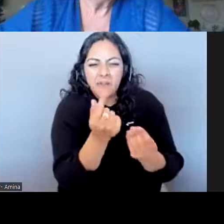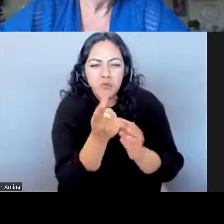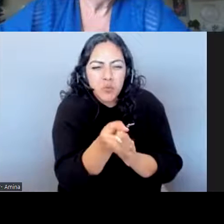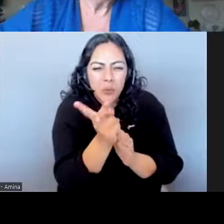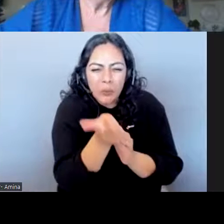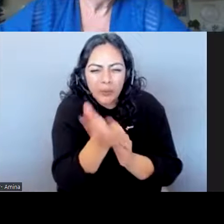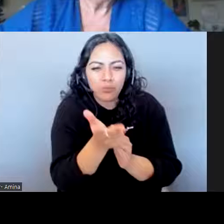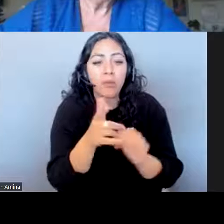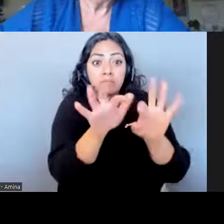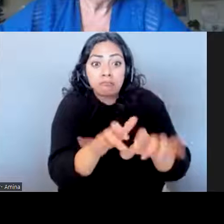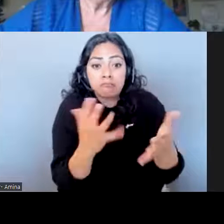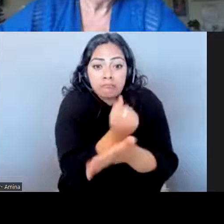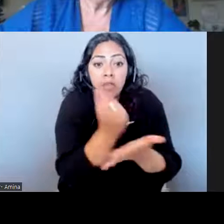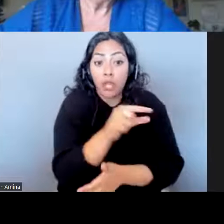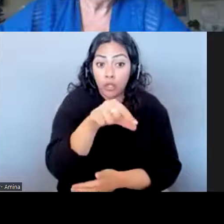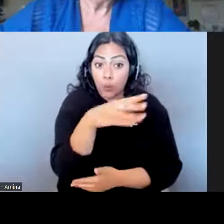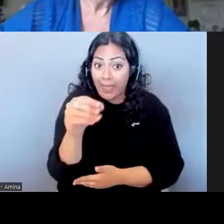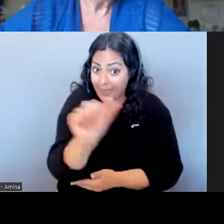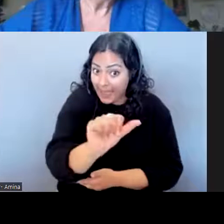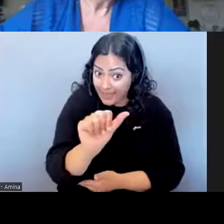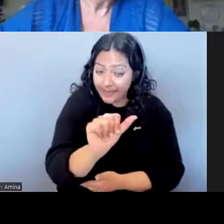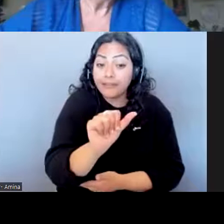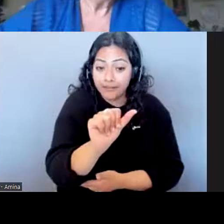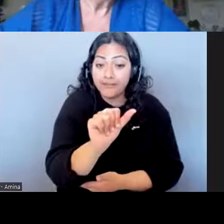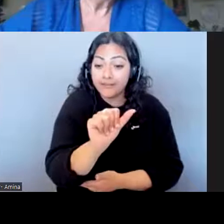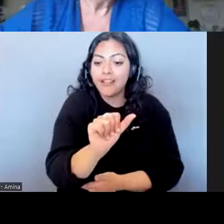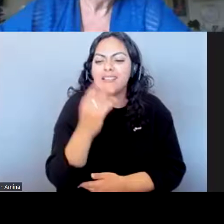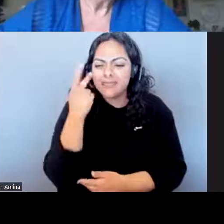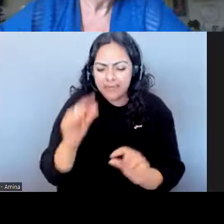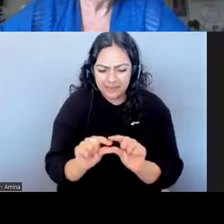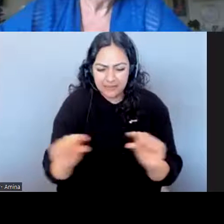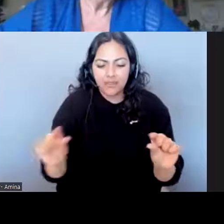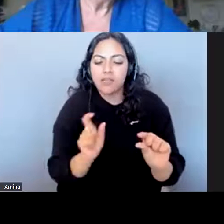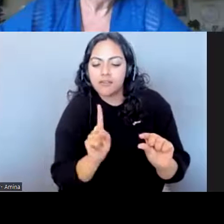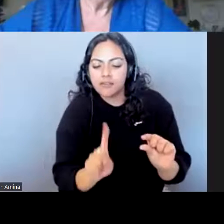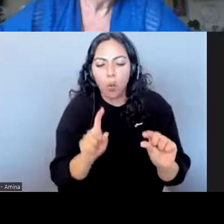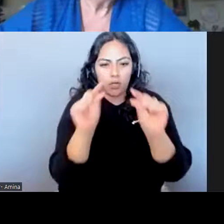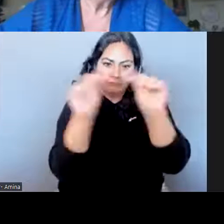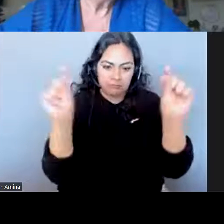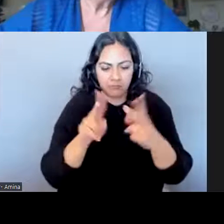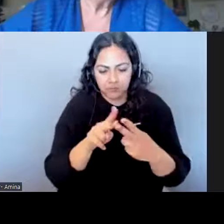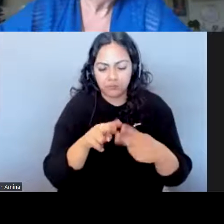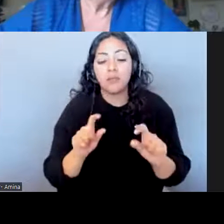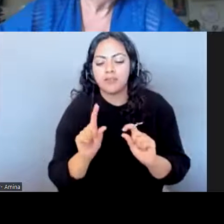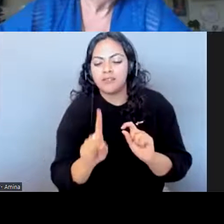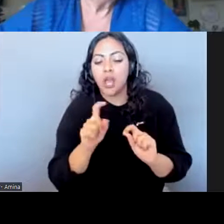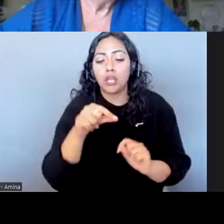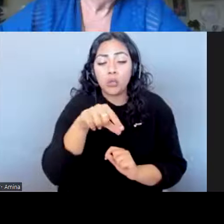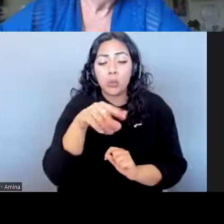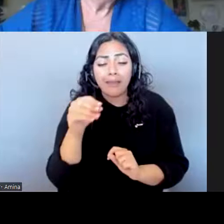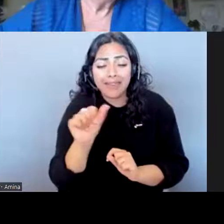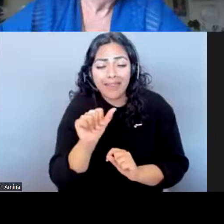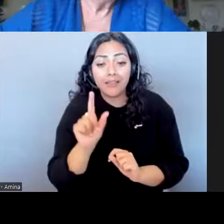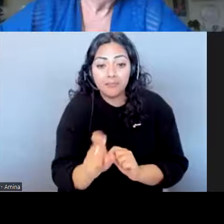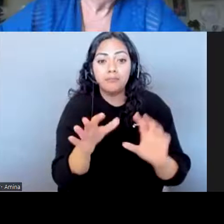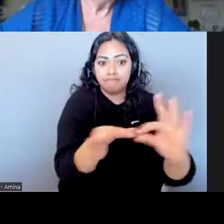can do so in the Q&A by clicking on the little icon that says Q&A. But I guess I have a question of the